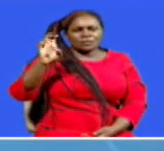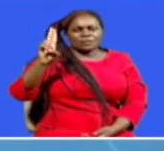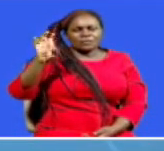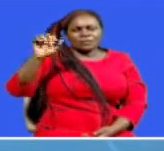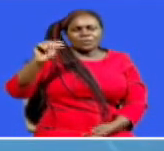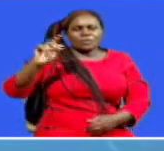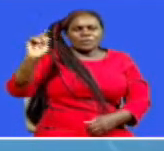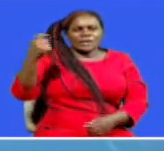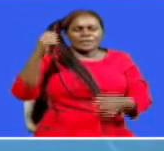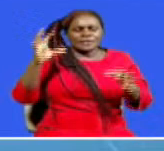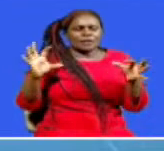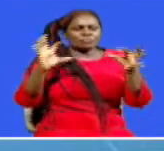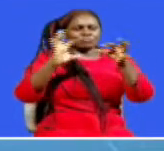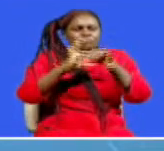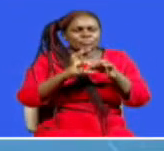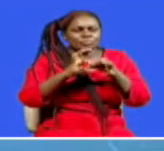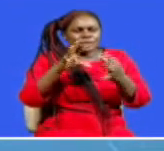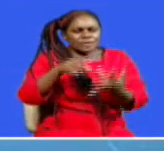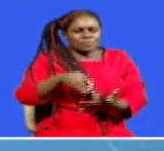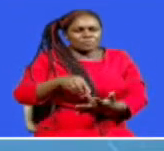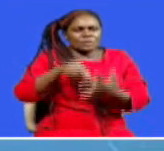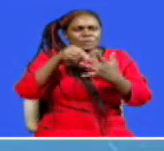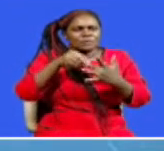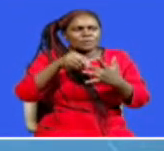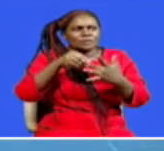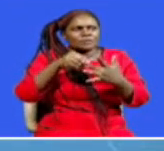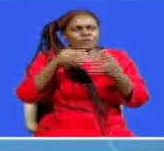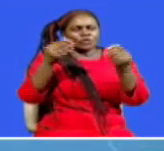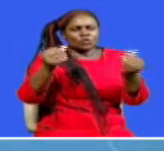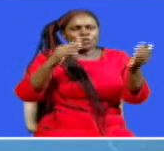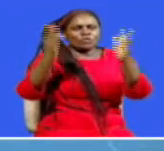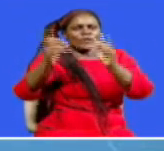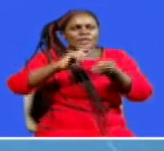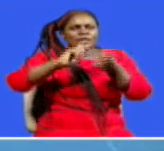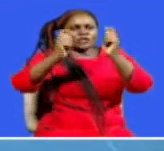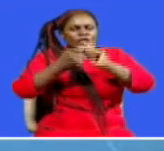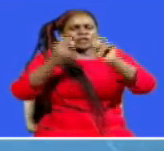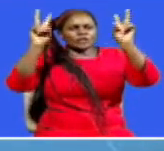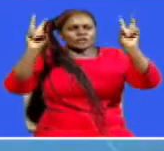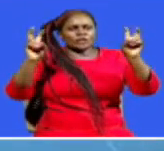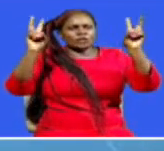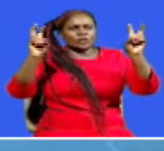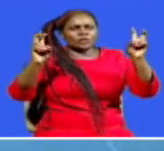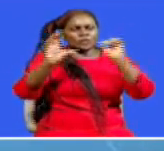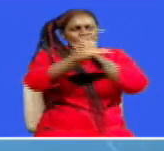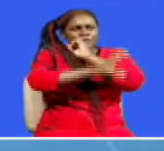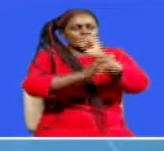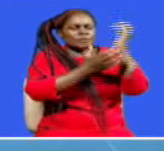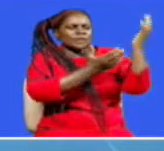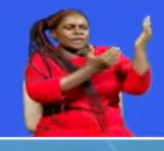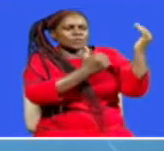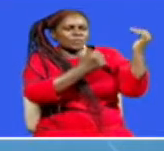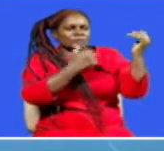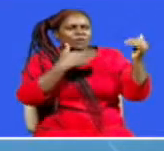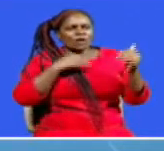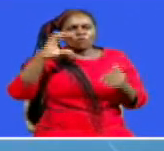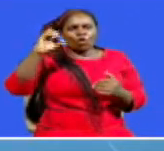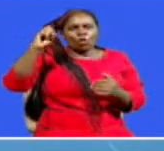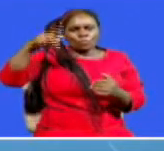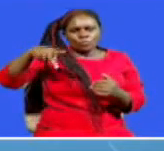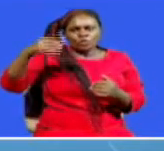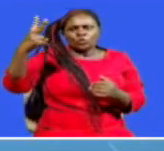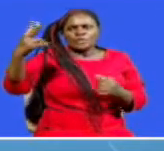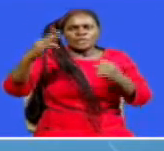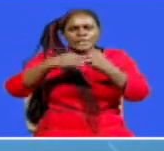have pledged to strengthen their ties, especially in solving the climate change question. Now, with the country expected to hold the COP28